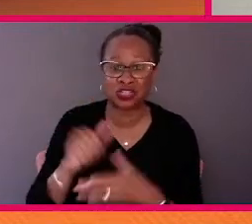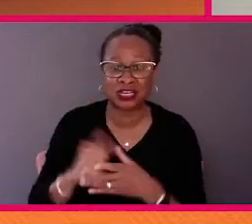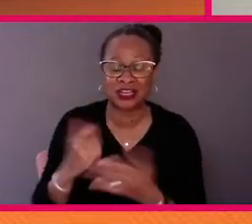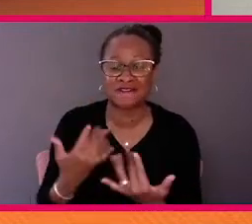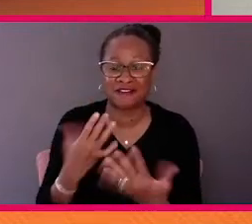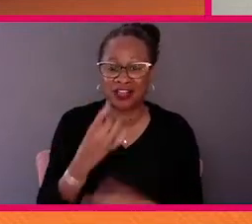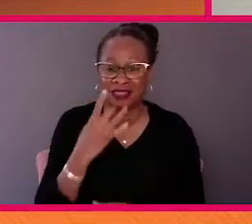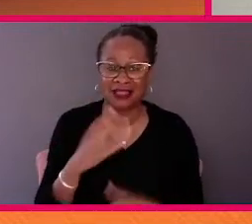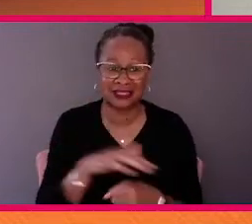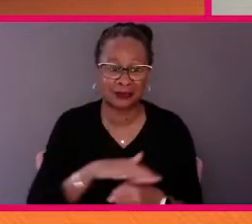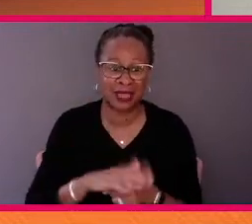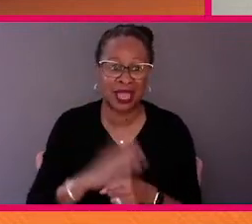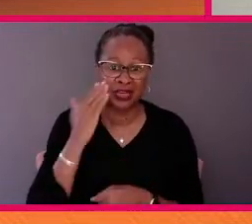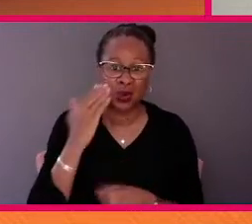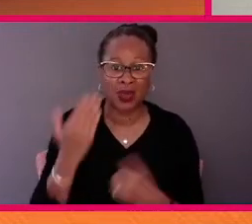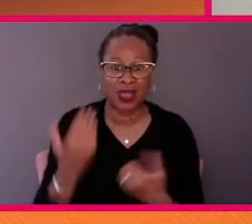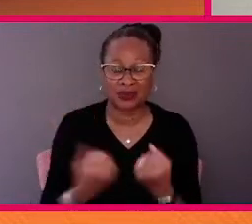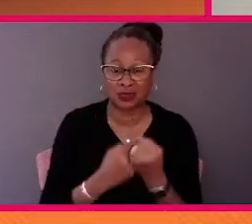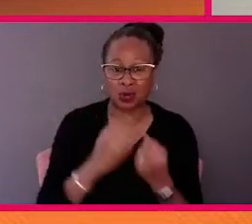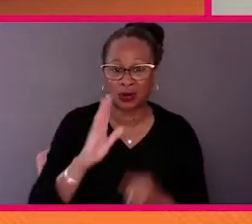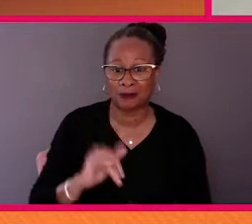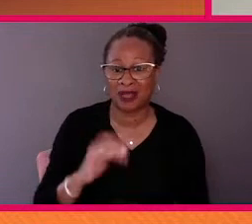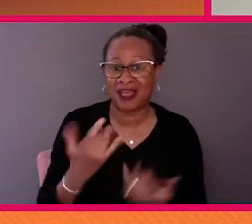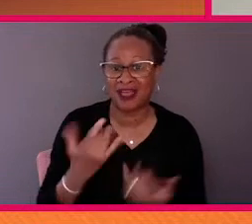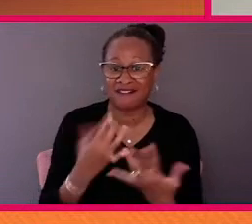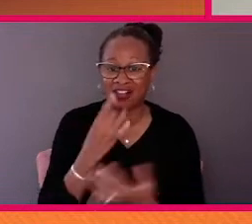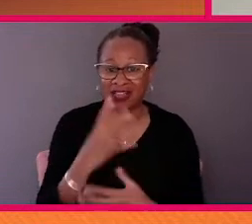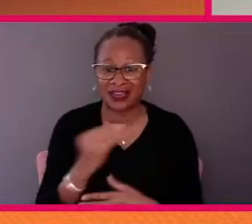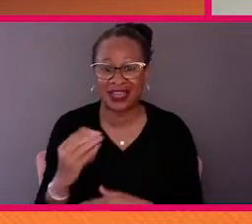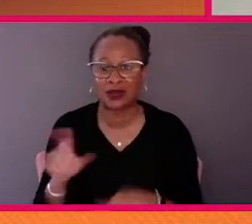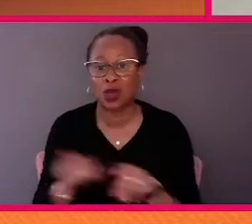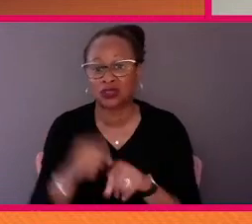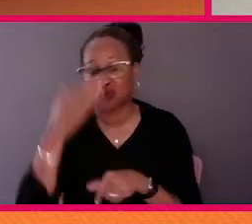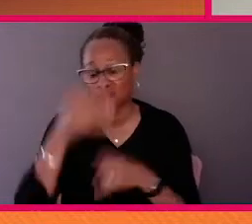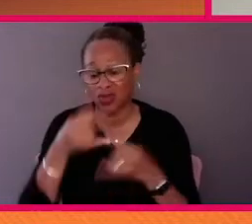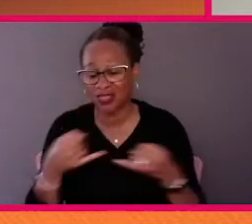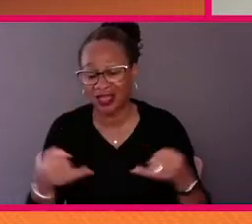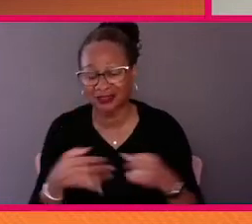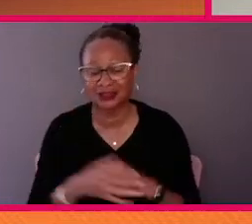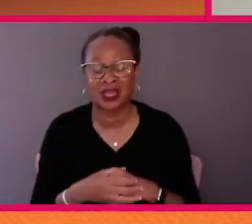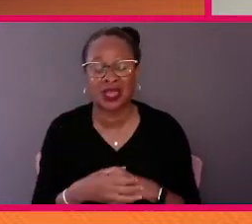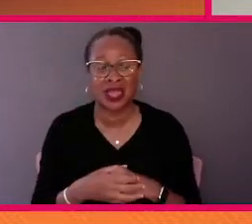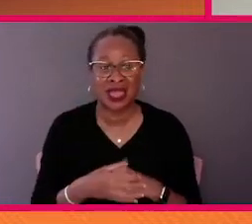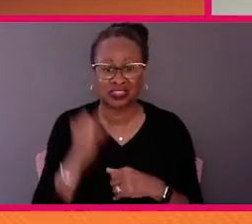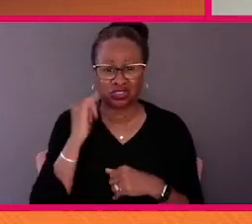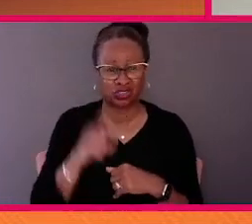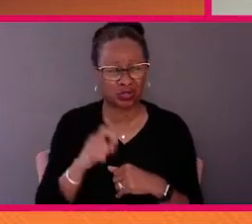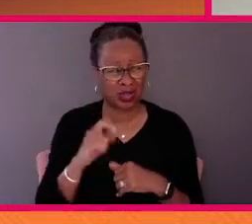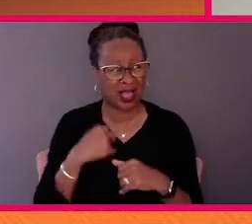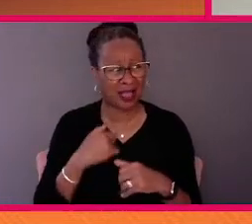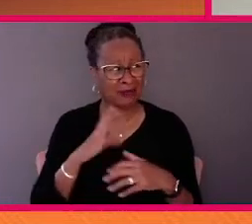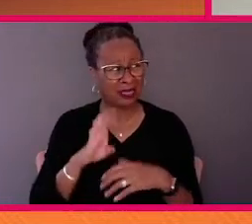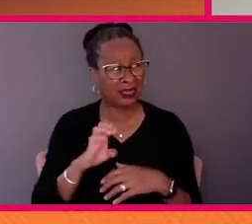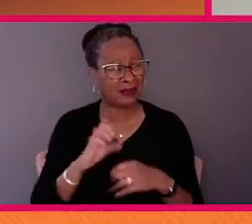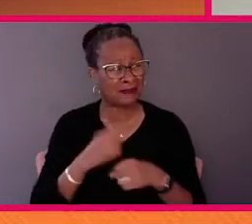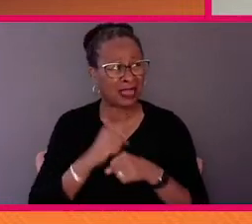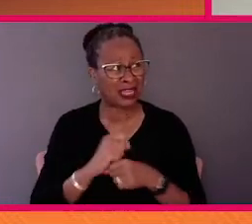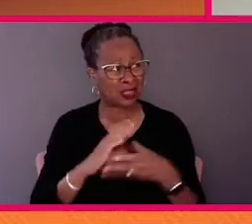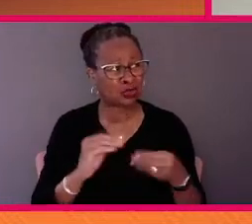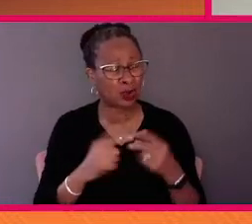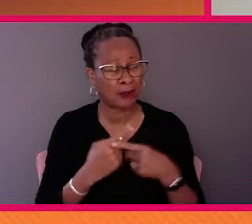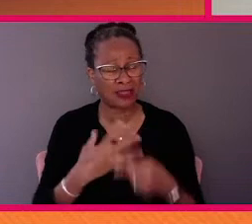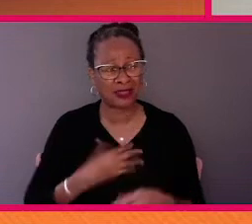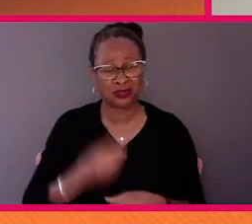you know, partially sponsored by Firelight and also Frontline, whether I should be making a story about this white man when there were